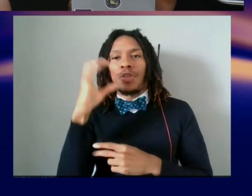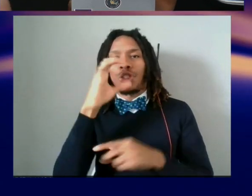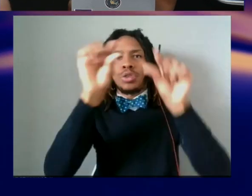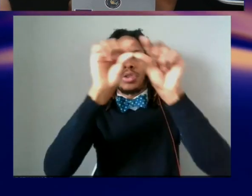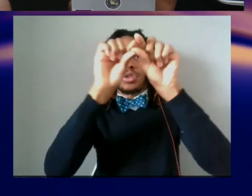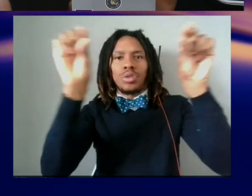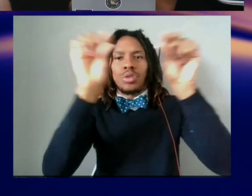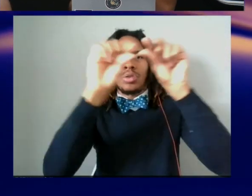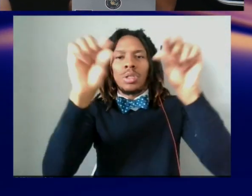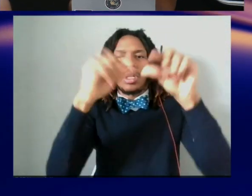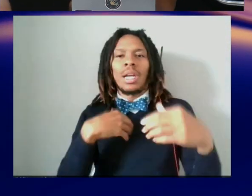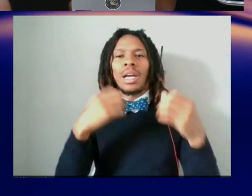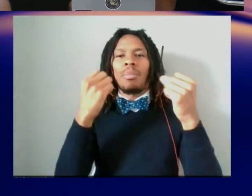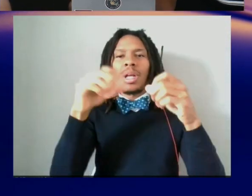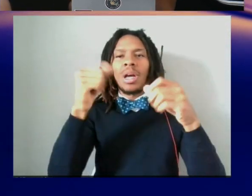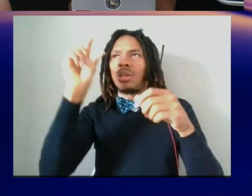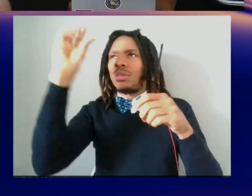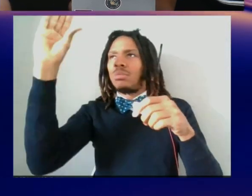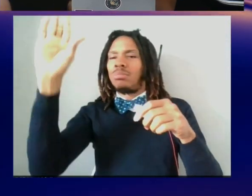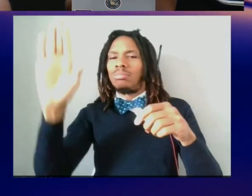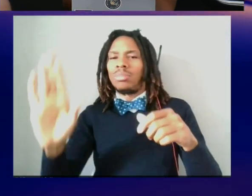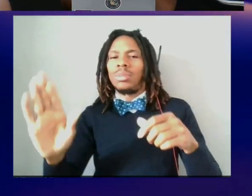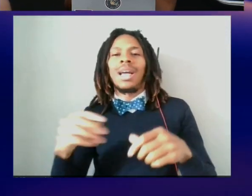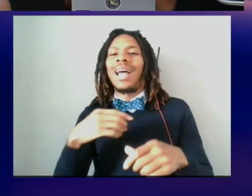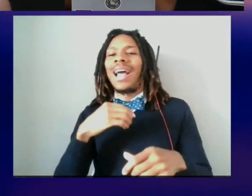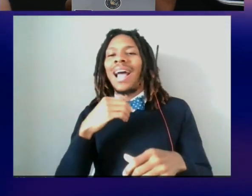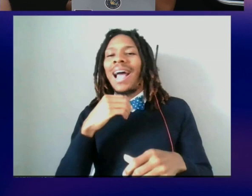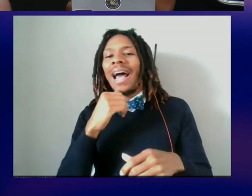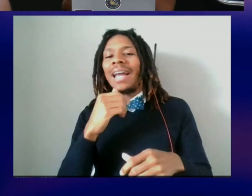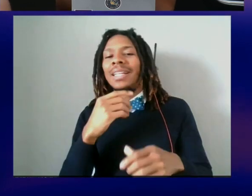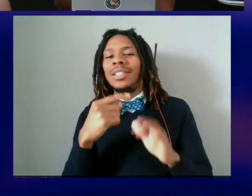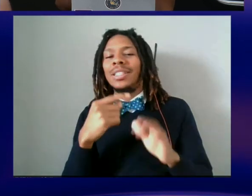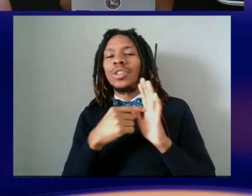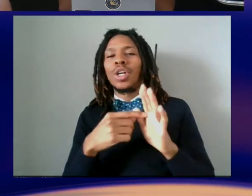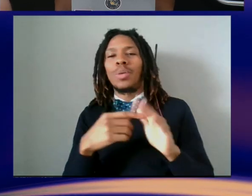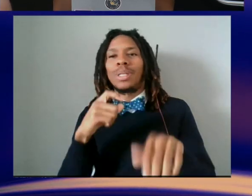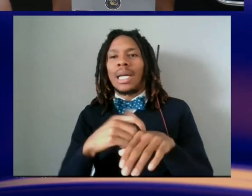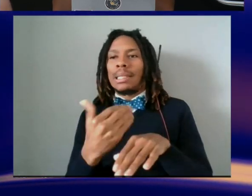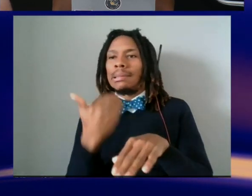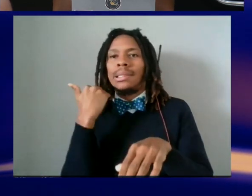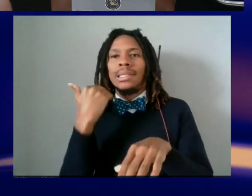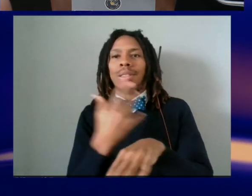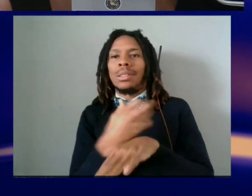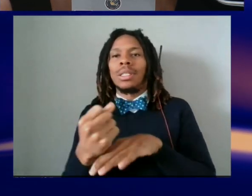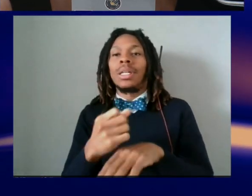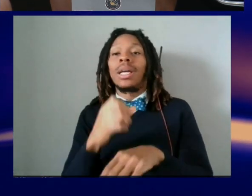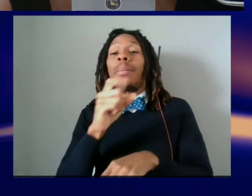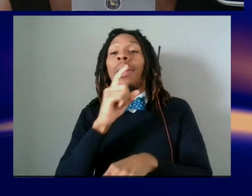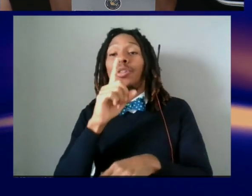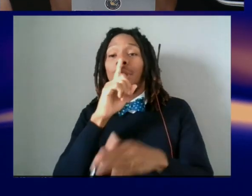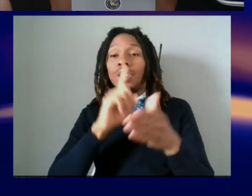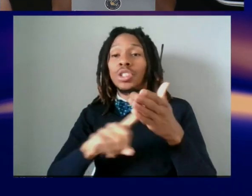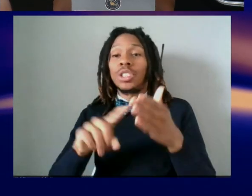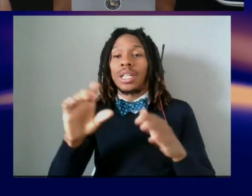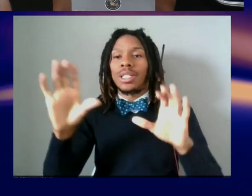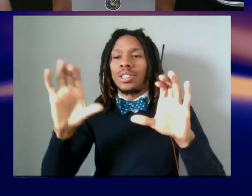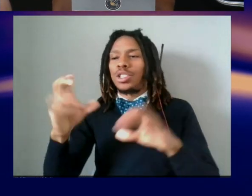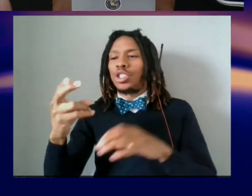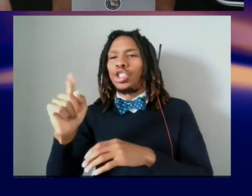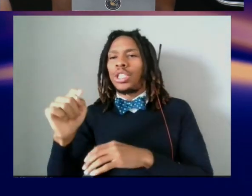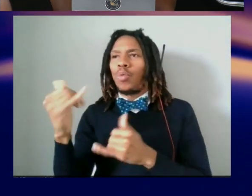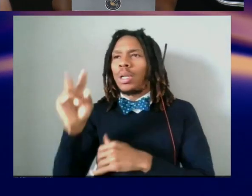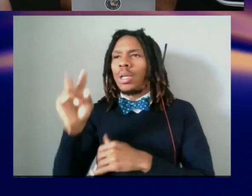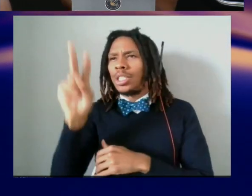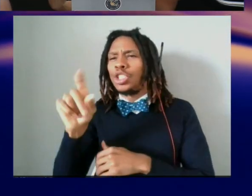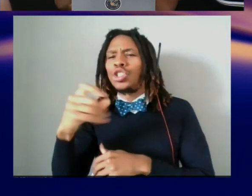a lot of these other things. It didn't get to show right here, but we're running out of time. Just make sure that you check in the chat right now. There should be a link